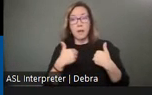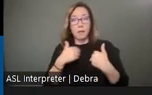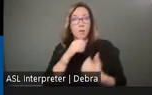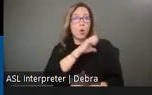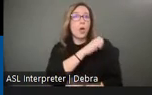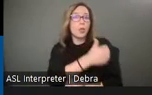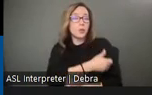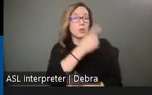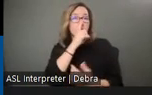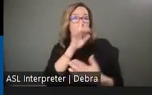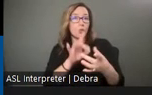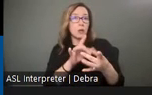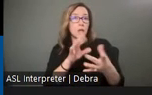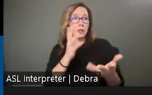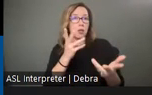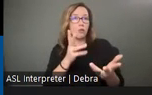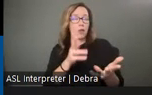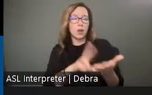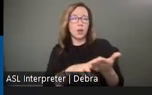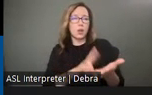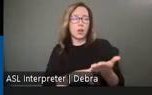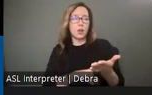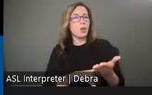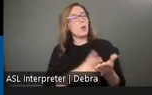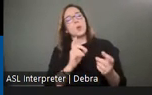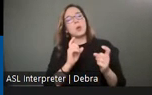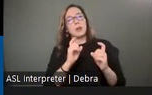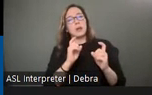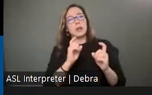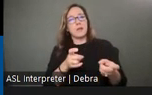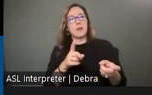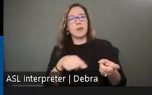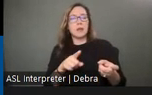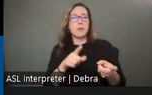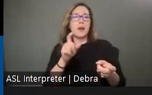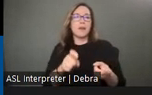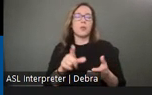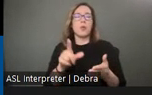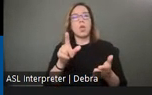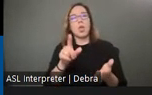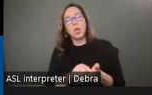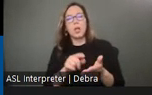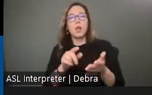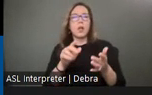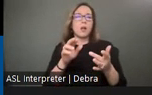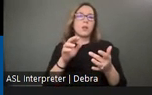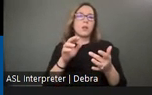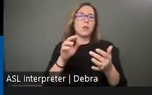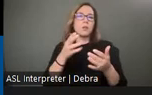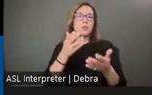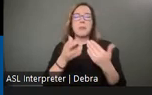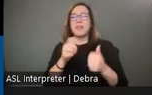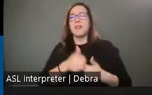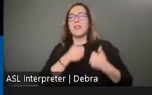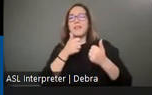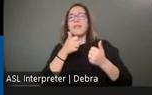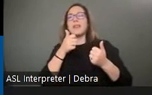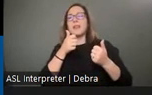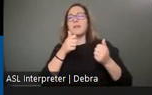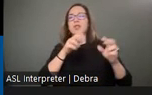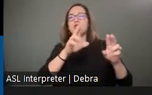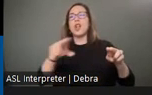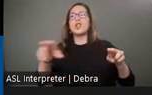for release. And by doing that, we're giving them the service of not having to publish it themselves. They may be in a shelter